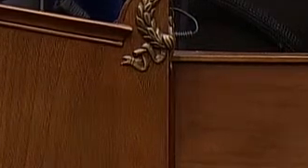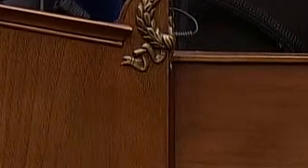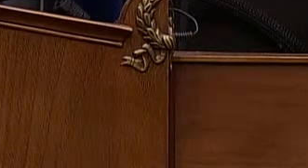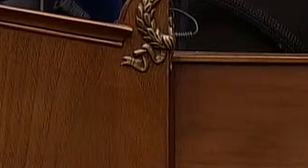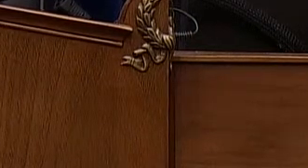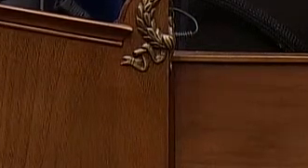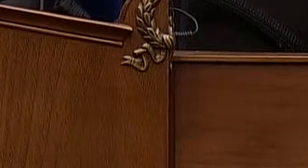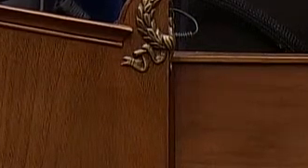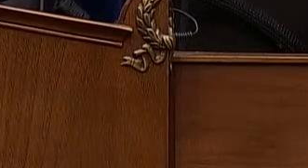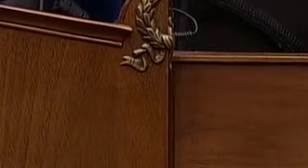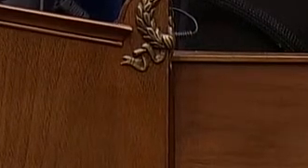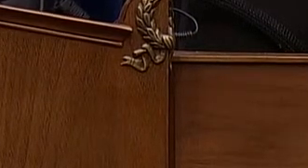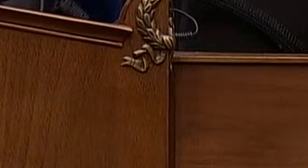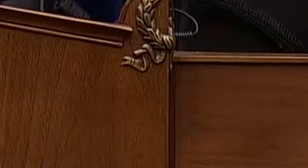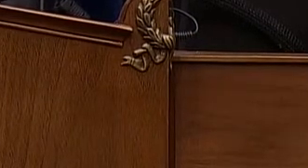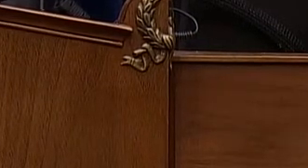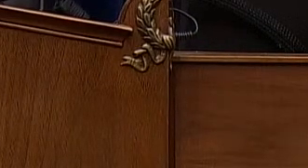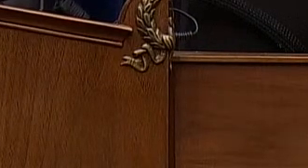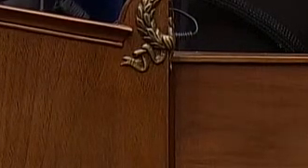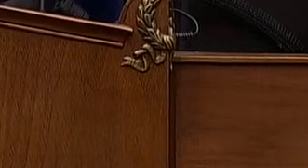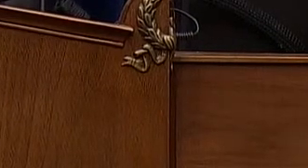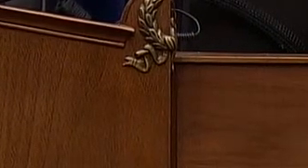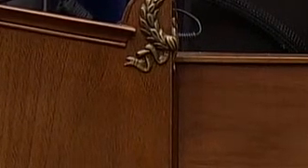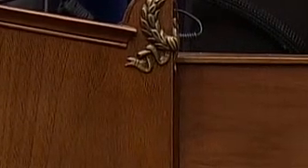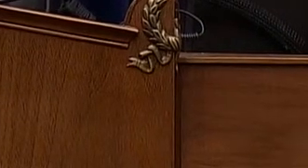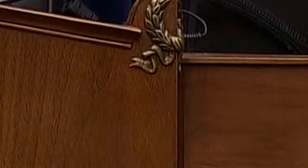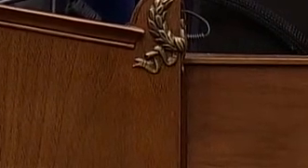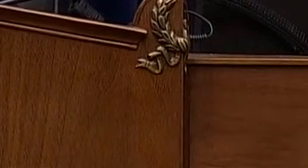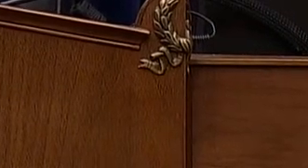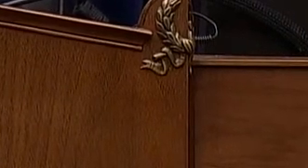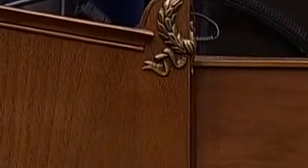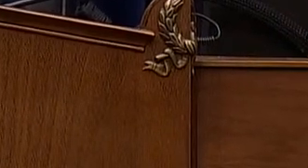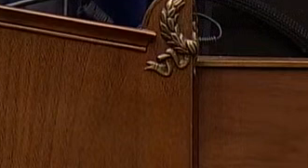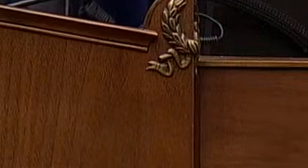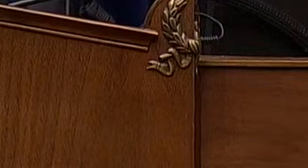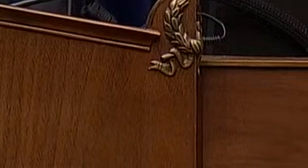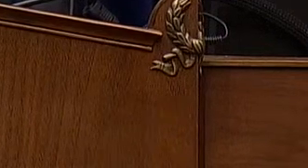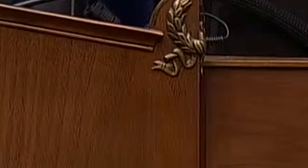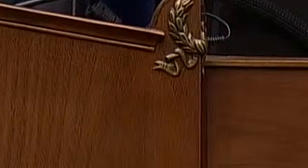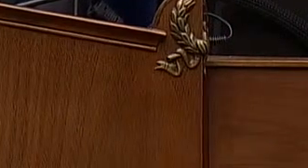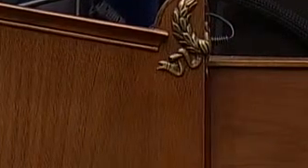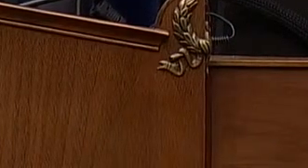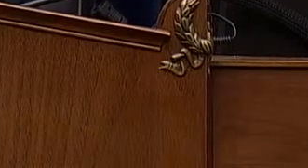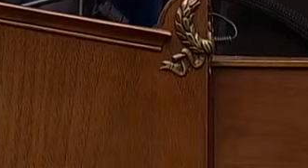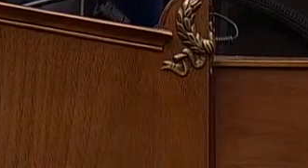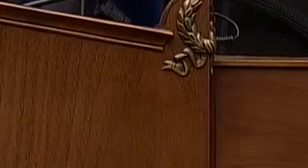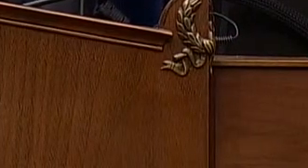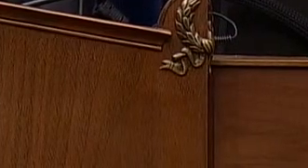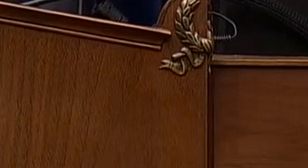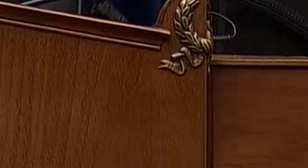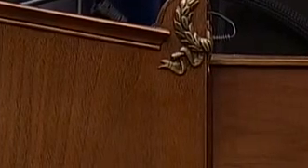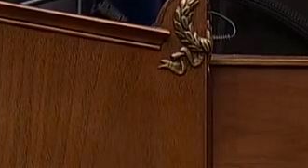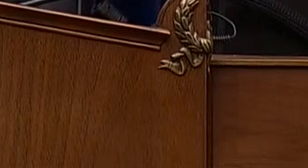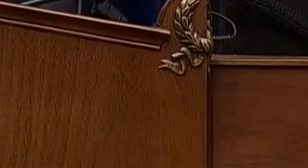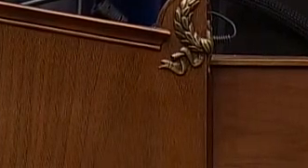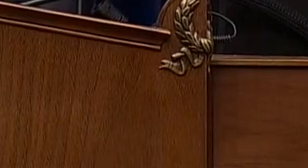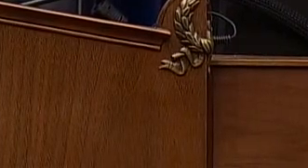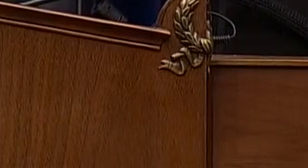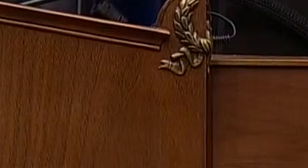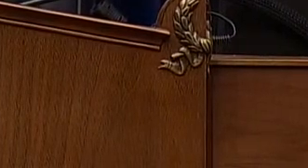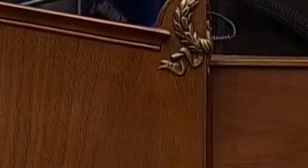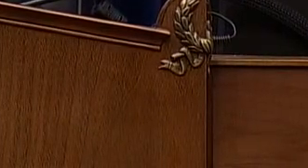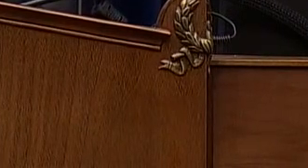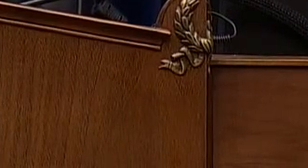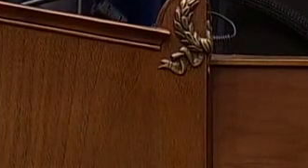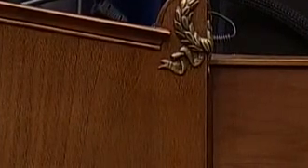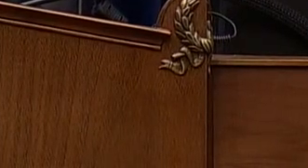self-governance is to adopt H.R. 51 and grant statehood to the district. Not only are we not an agency of the federal